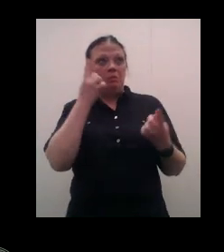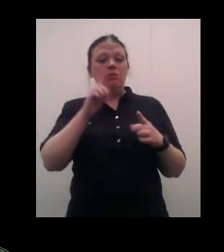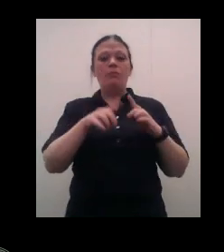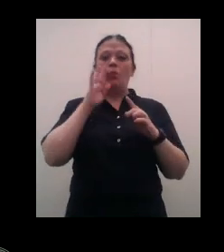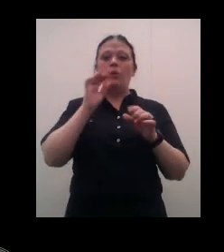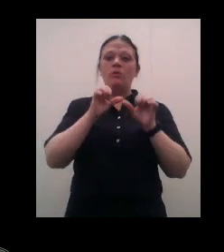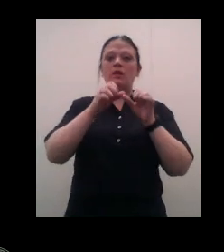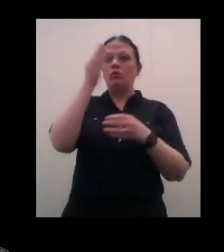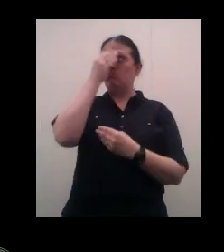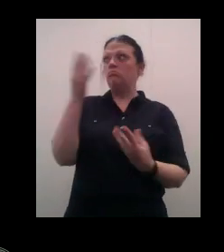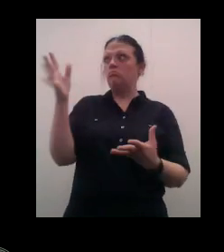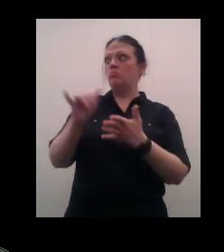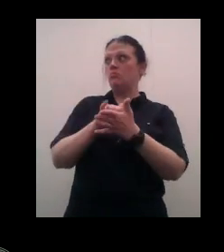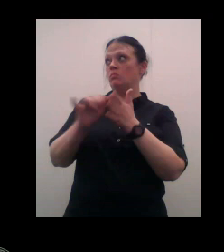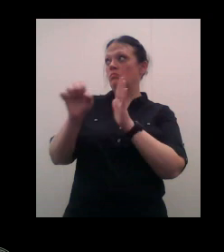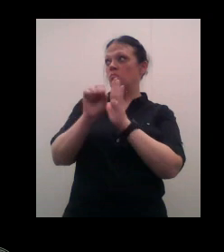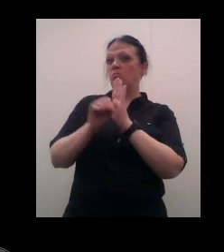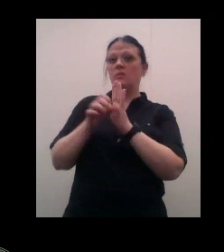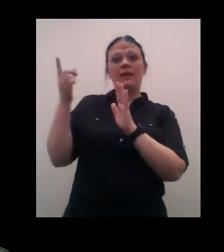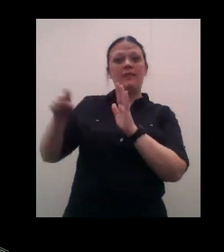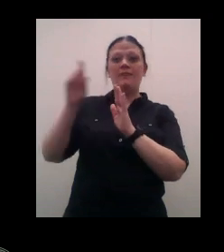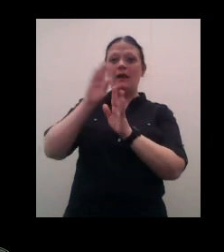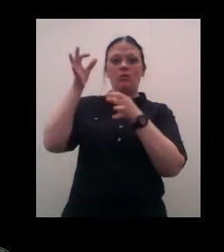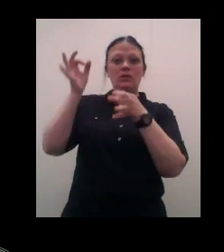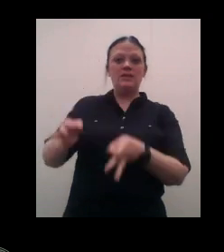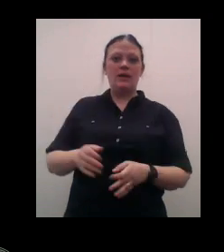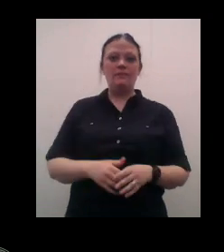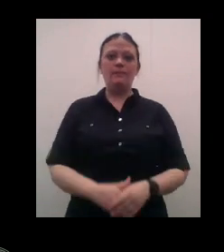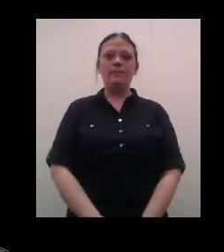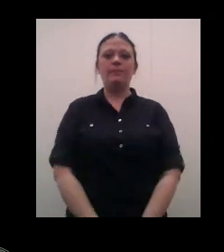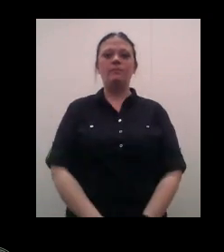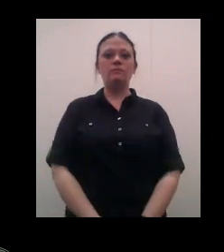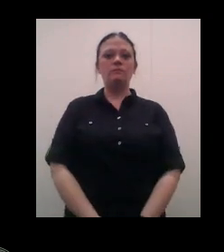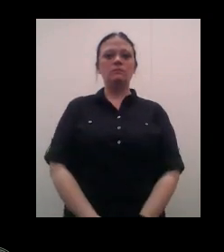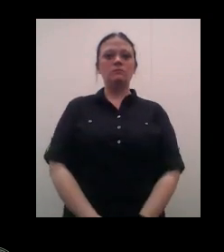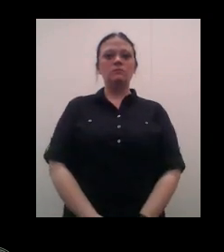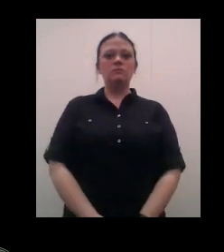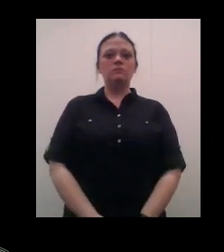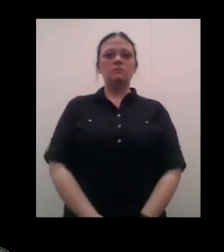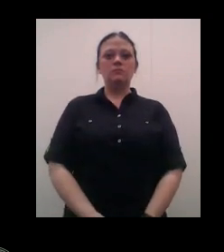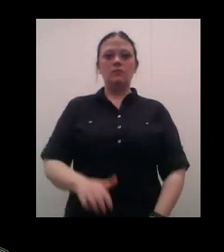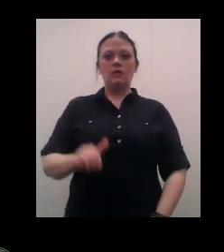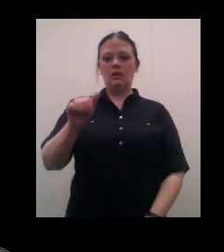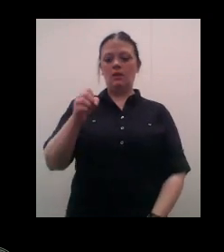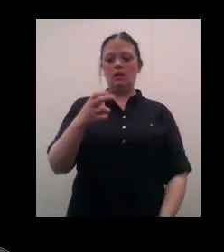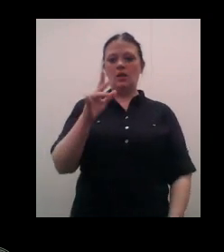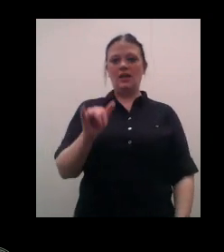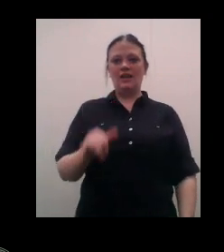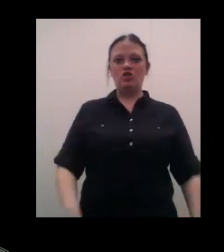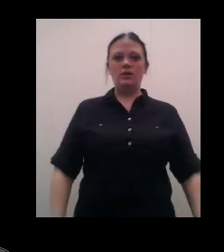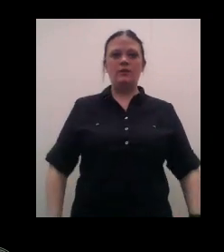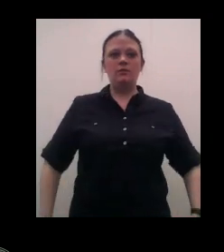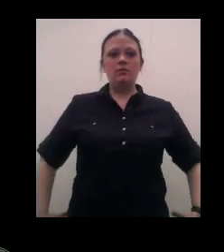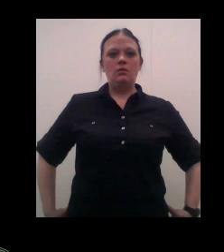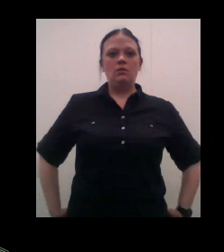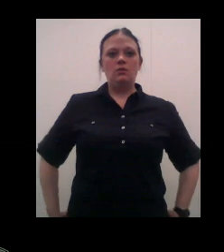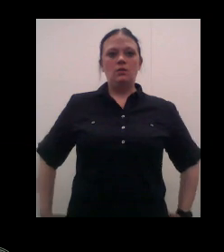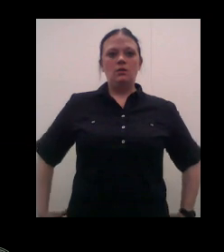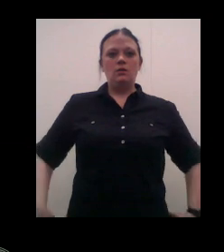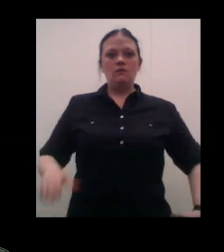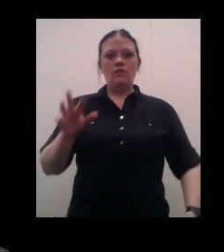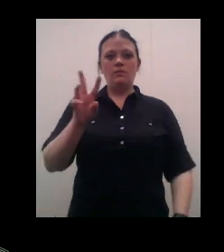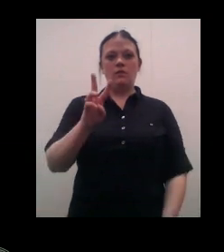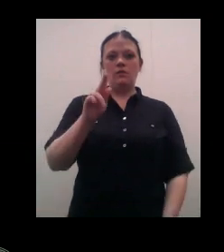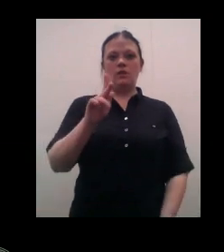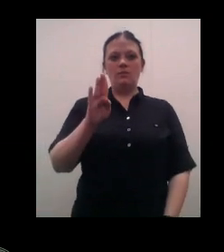provide that information, and the state is the one that makes the determination on it. Ashley Rowe. Thank you. WKBW. You're